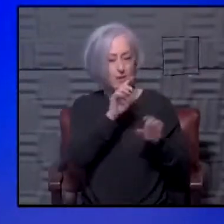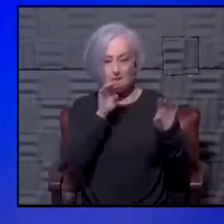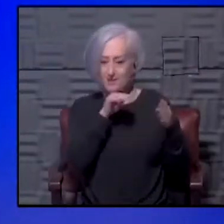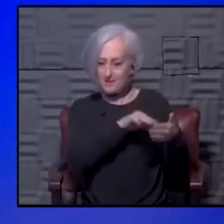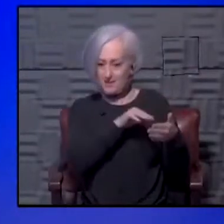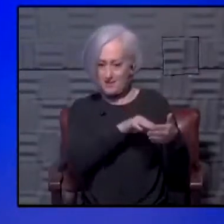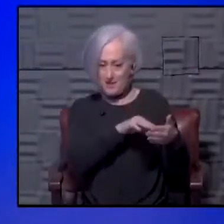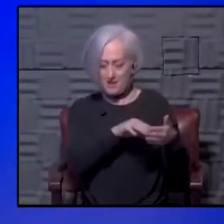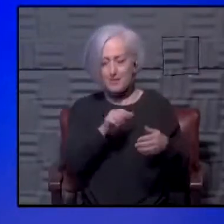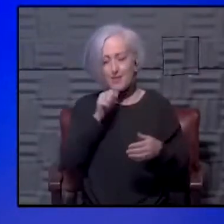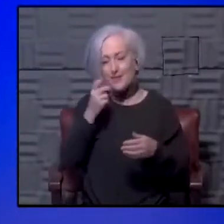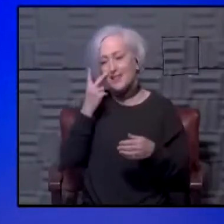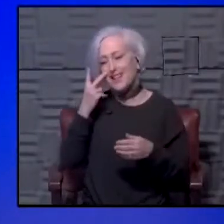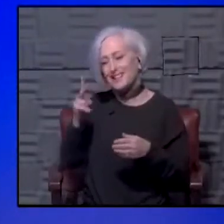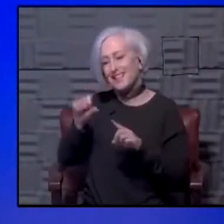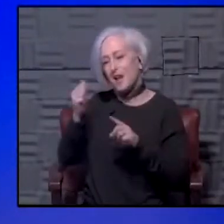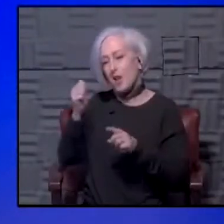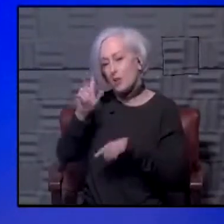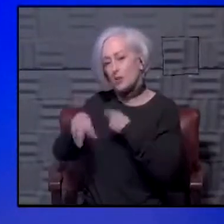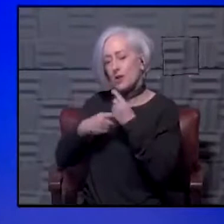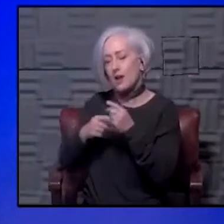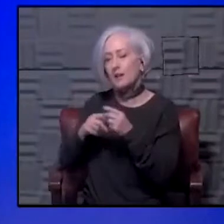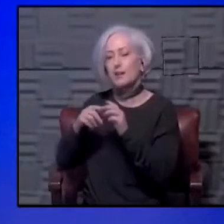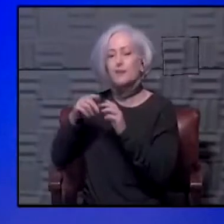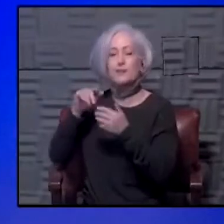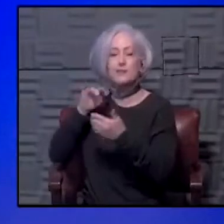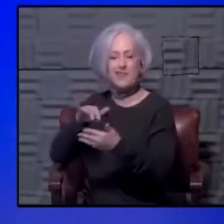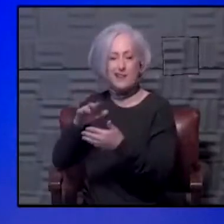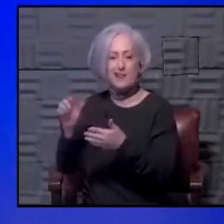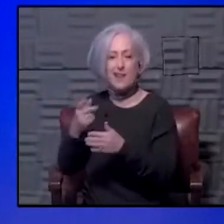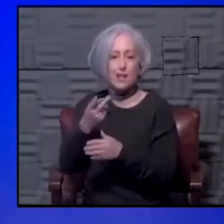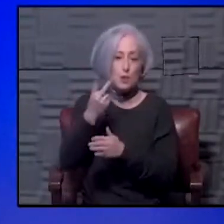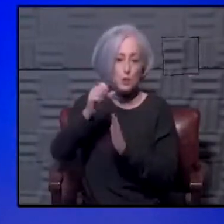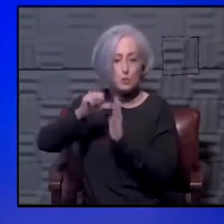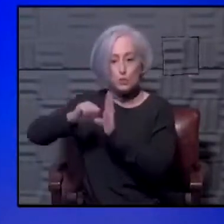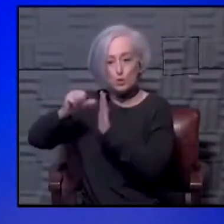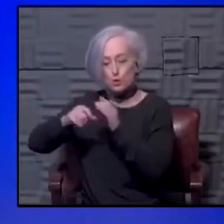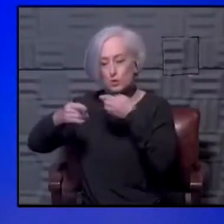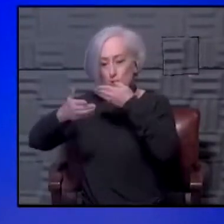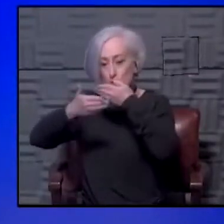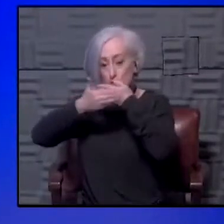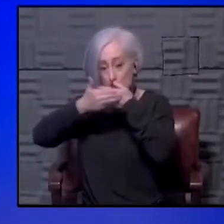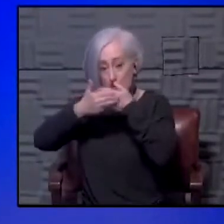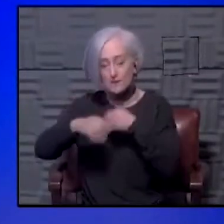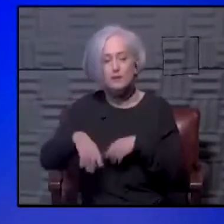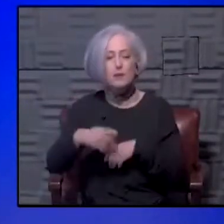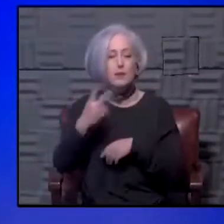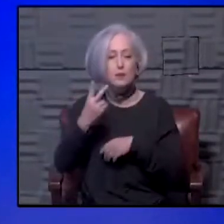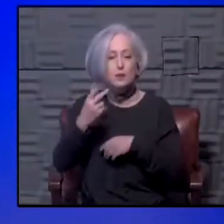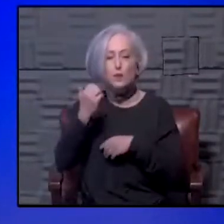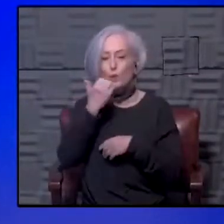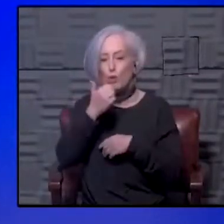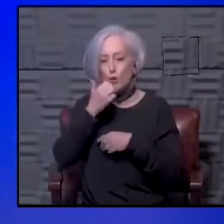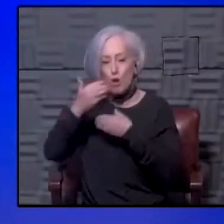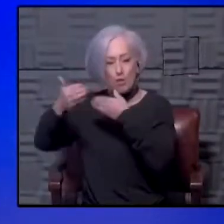types of masks either. So that's the important thing to wear, to understand. So what is the best type? I don't think we know that.